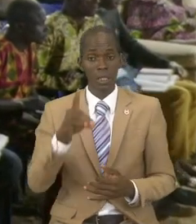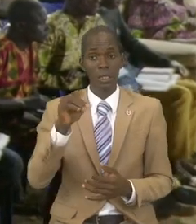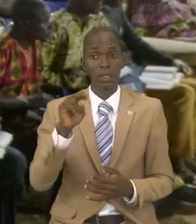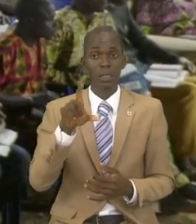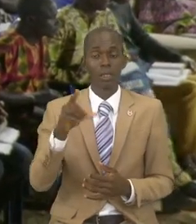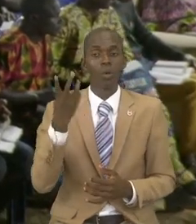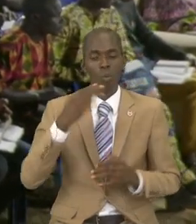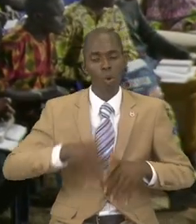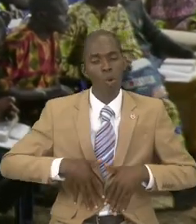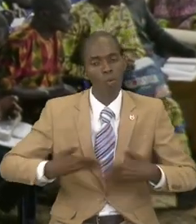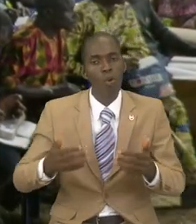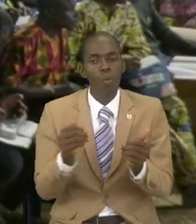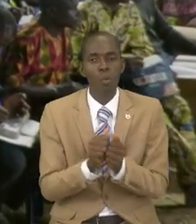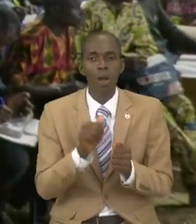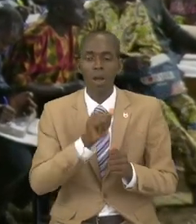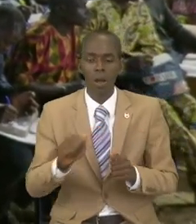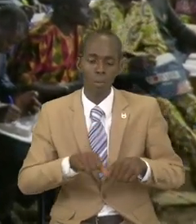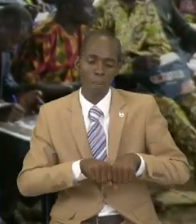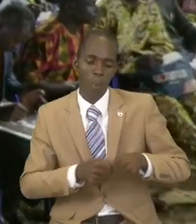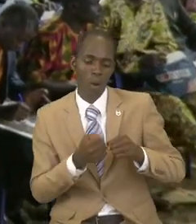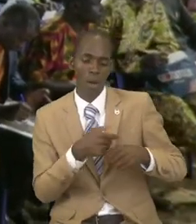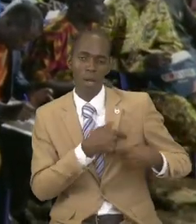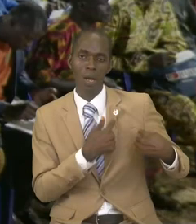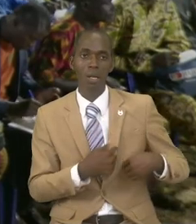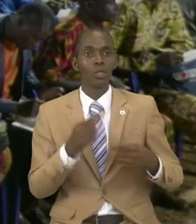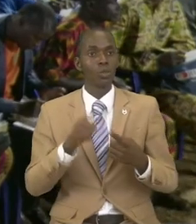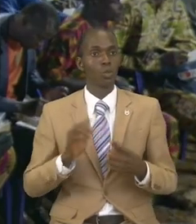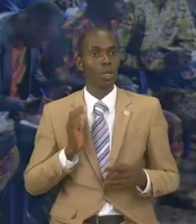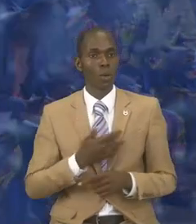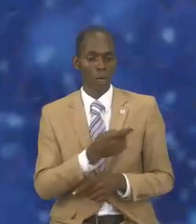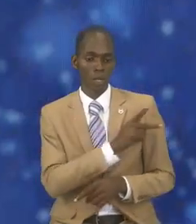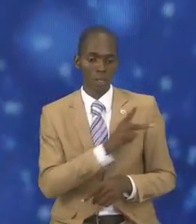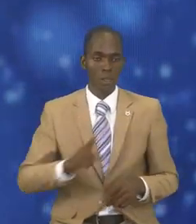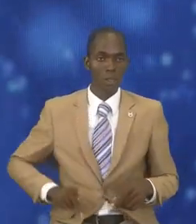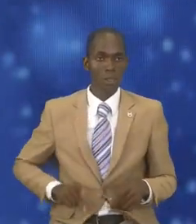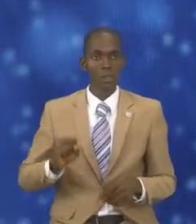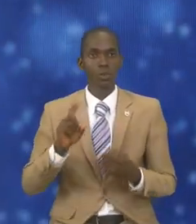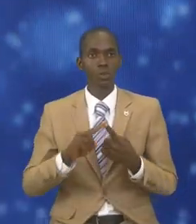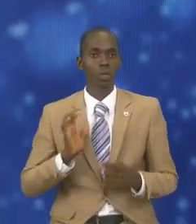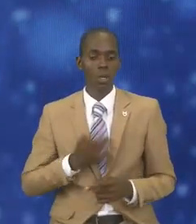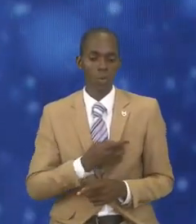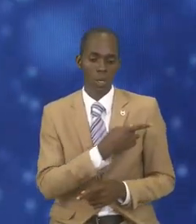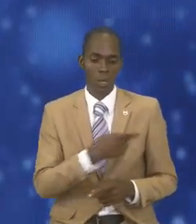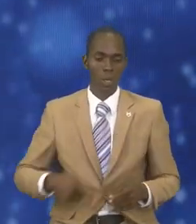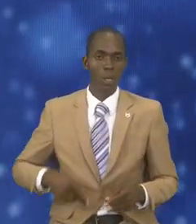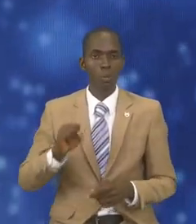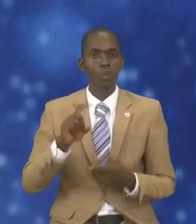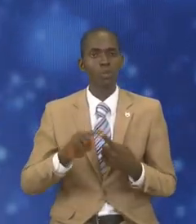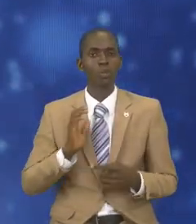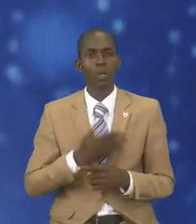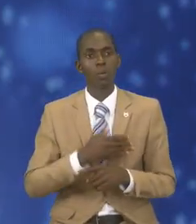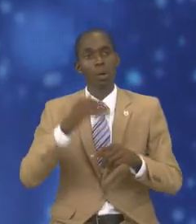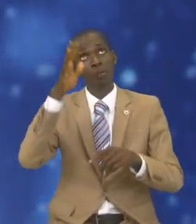a broken heart. He said, and to our king, and to our princes, and to our fathers, because